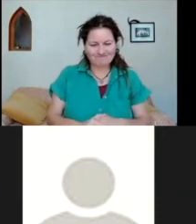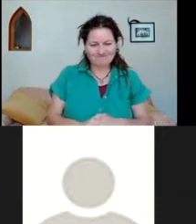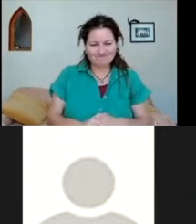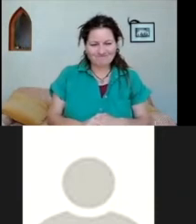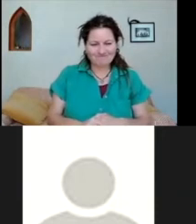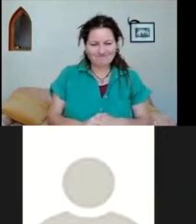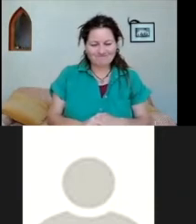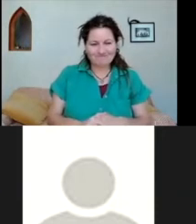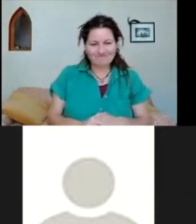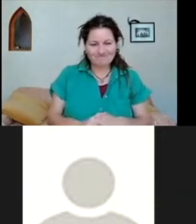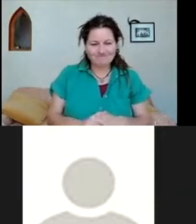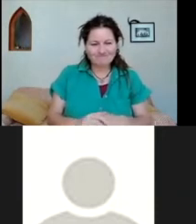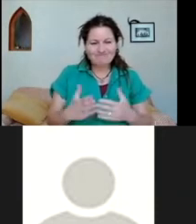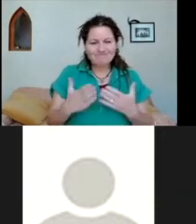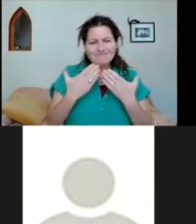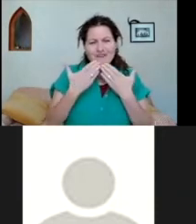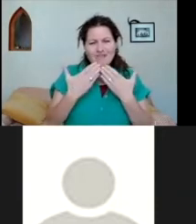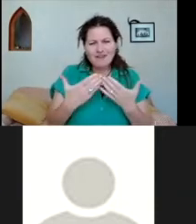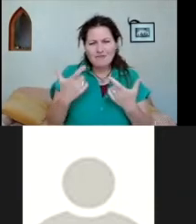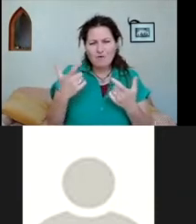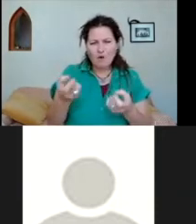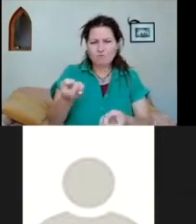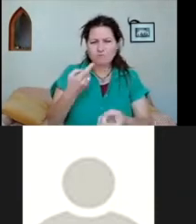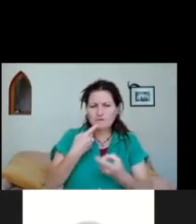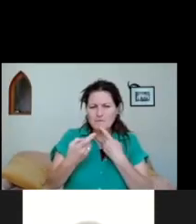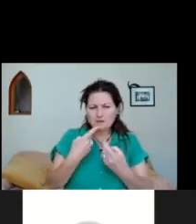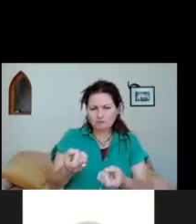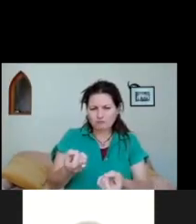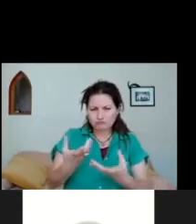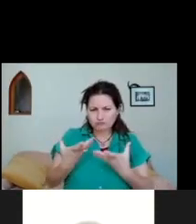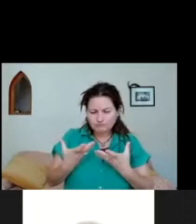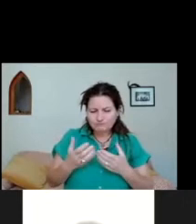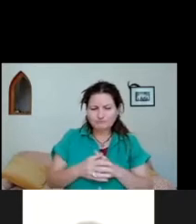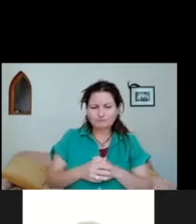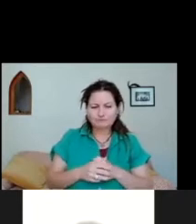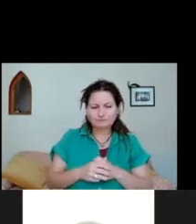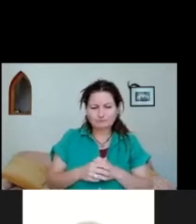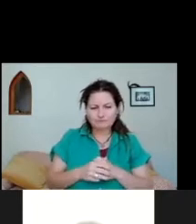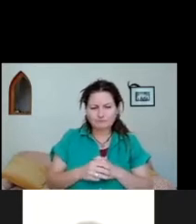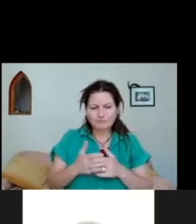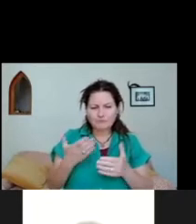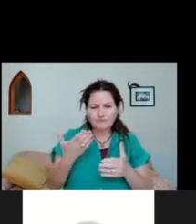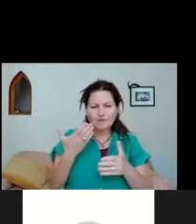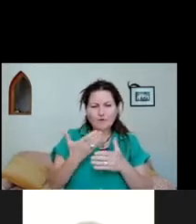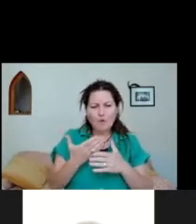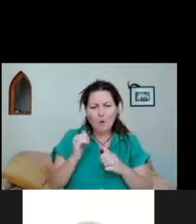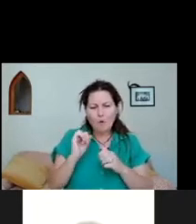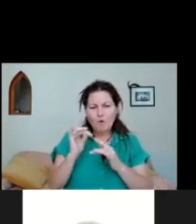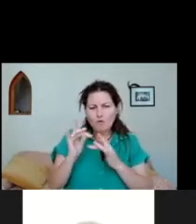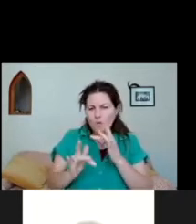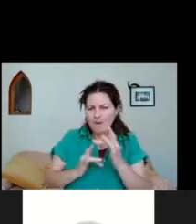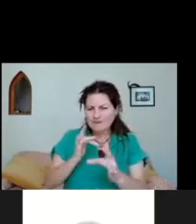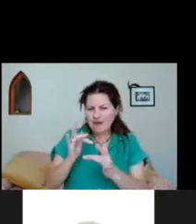So thanks for this. On the website, when I was